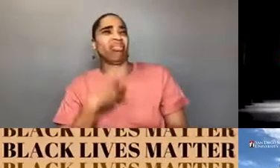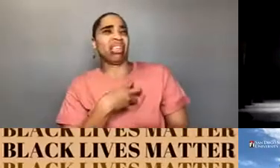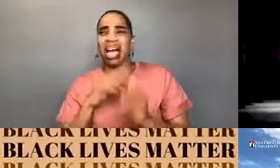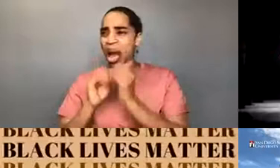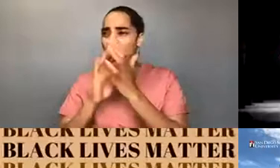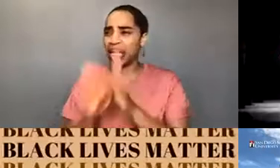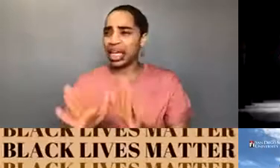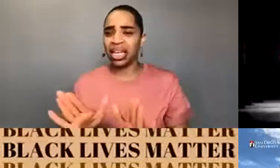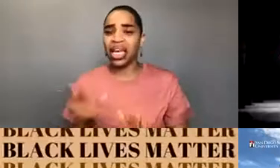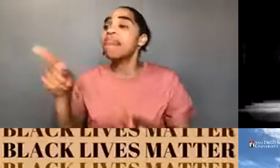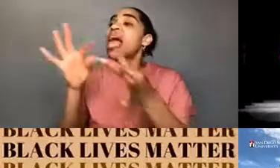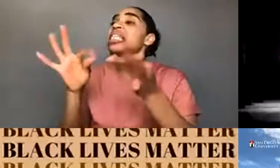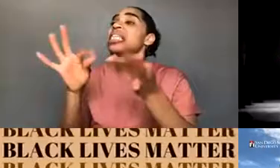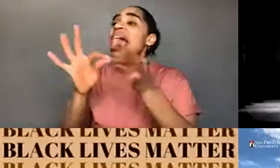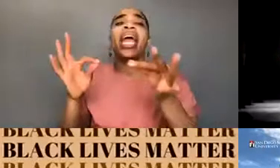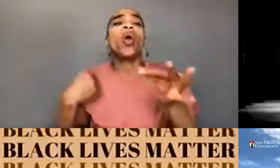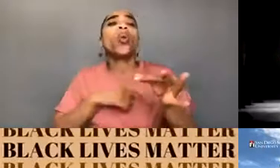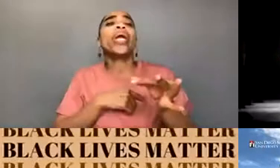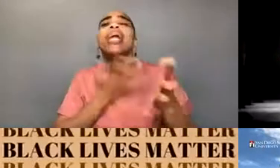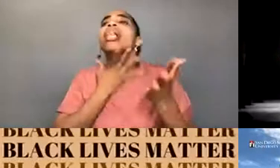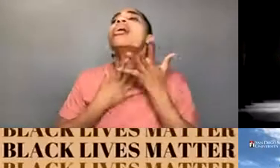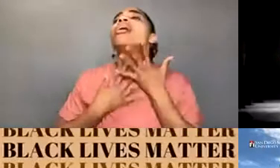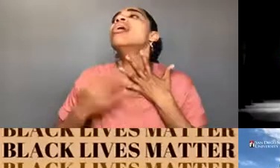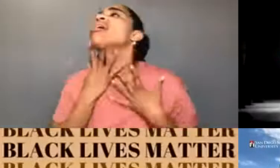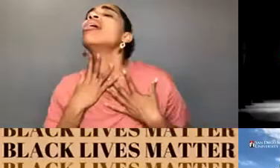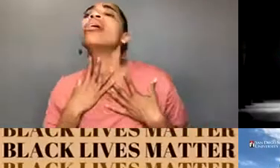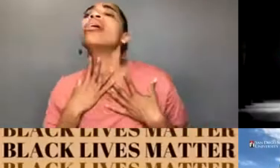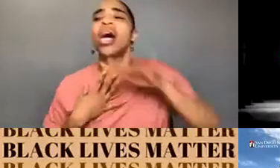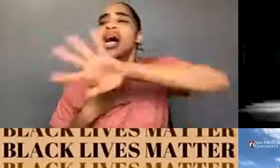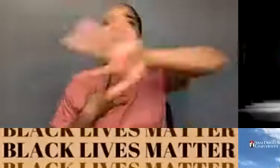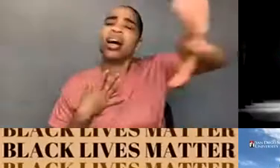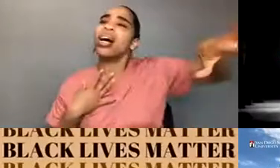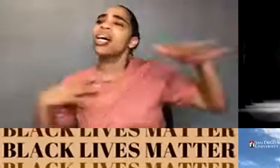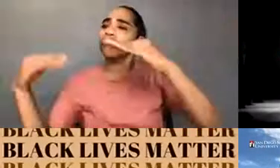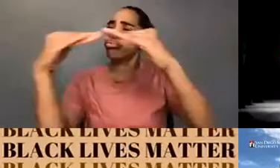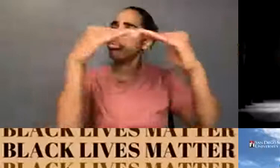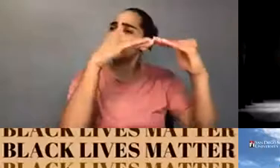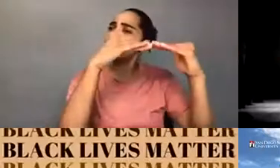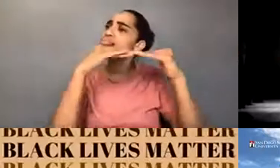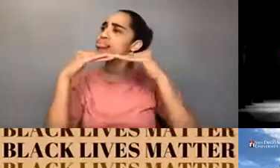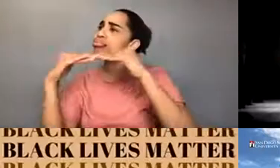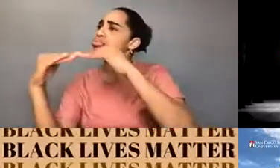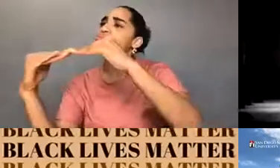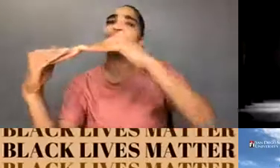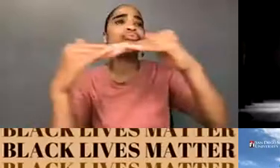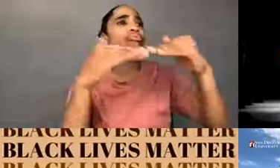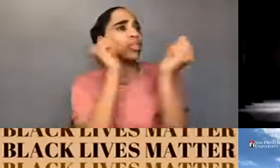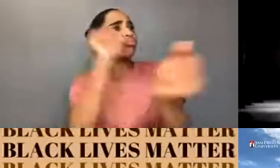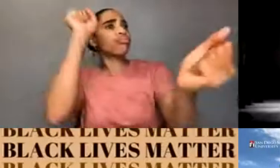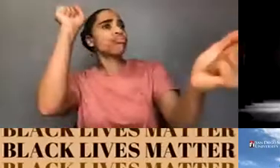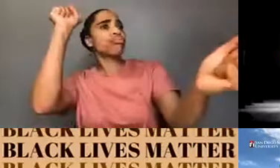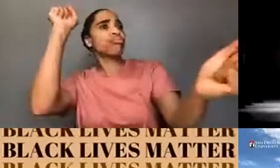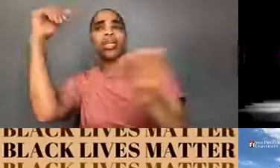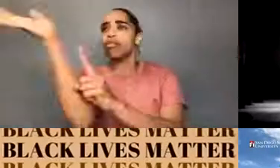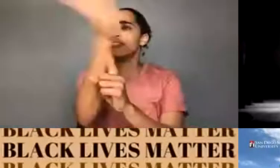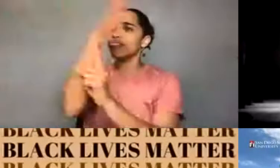are an ocean looking for water. They say you don't see all this justice, all this equality, all this freedom. The flag